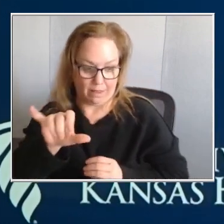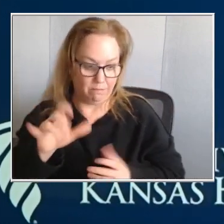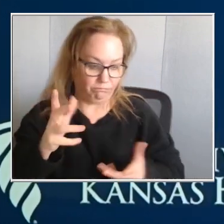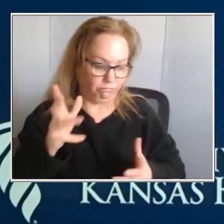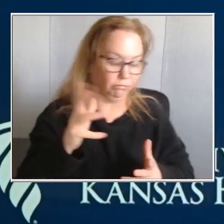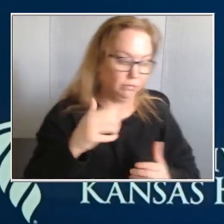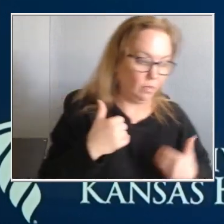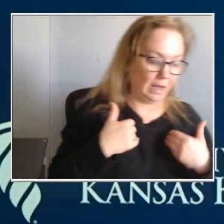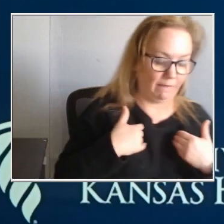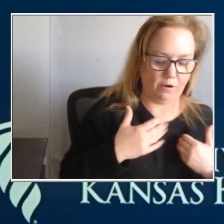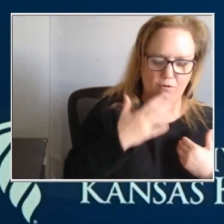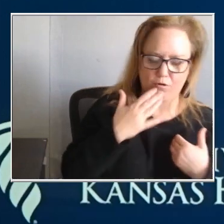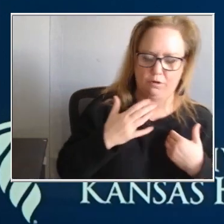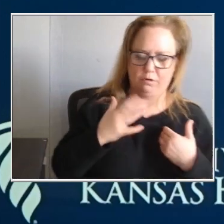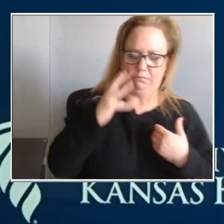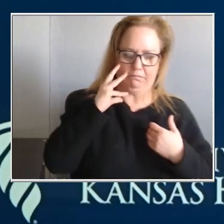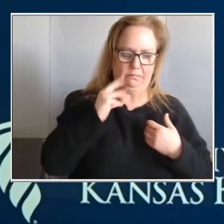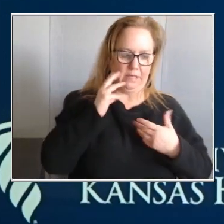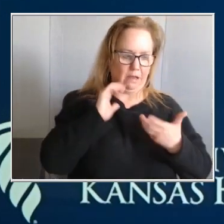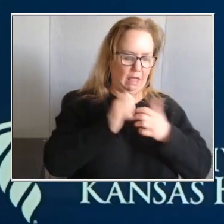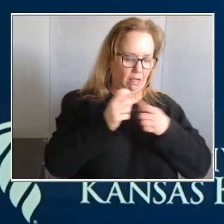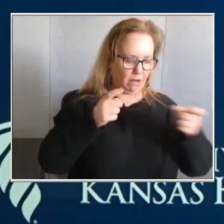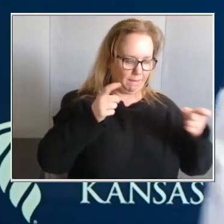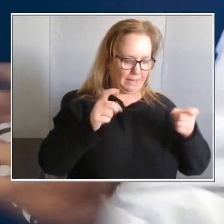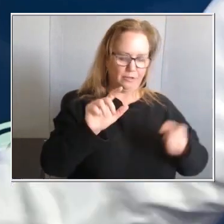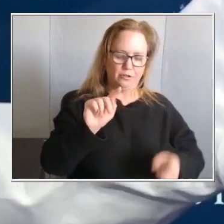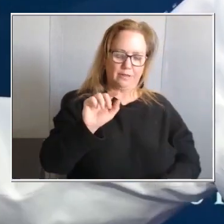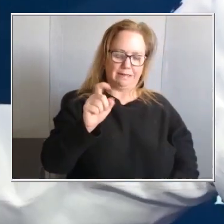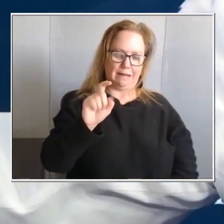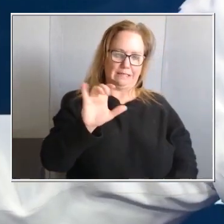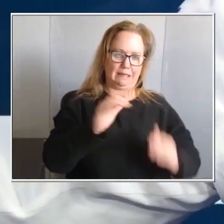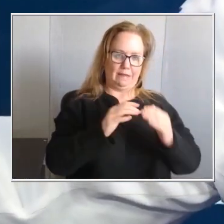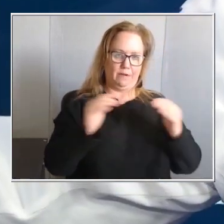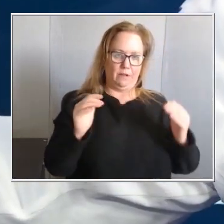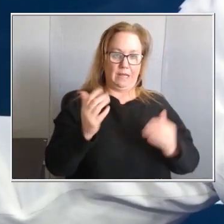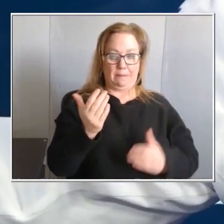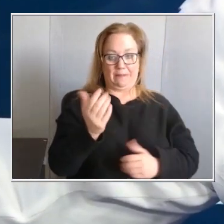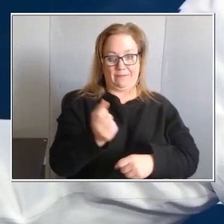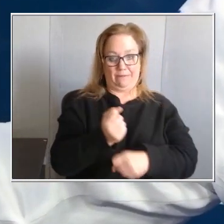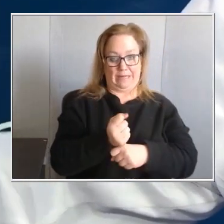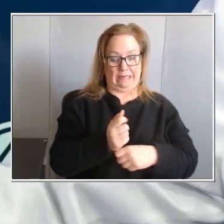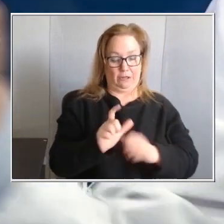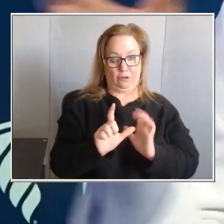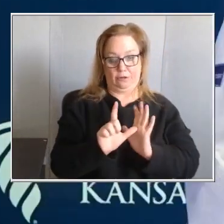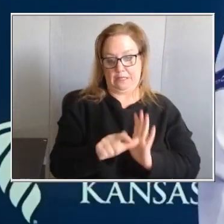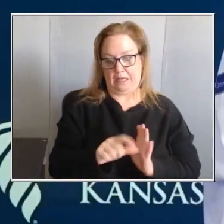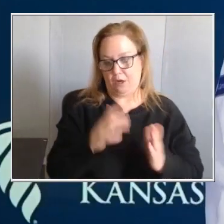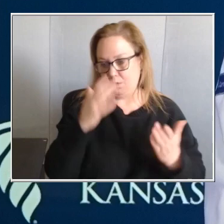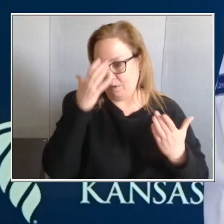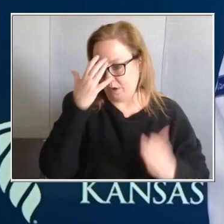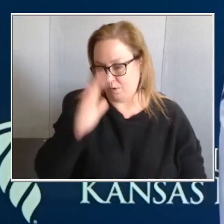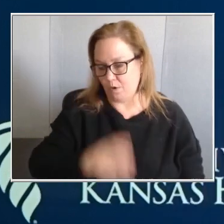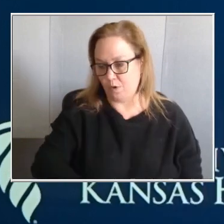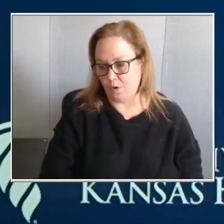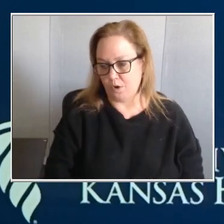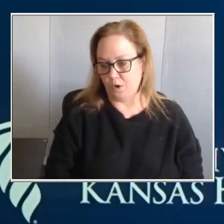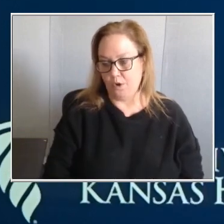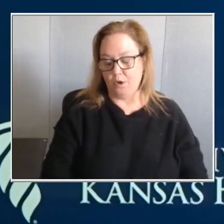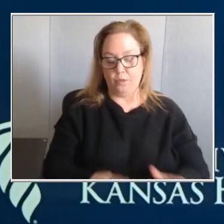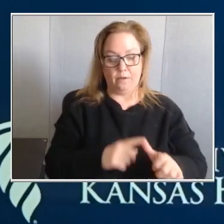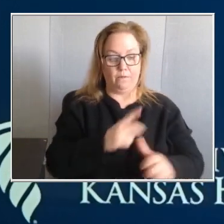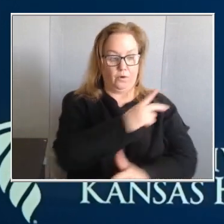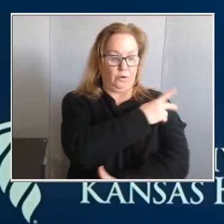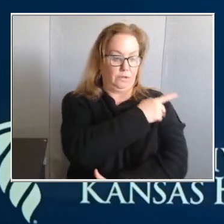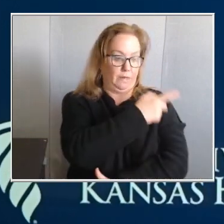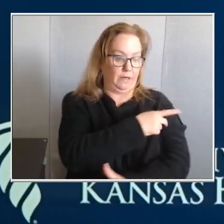a good handle on how to manage those toxicities. We don't know about 15 years from now. The first patients who were first treated